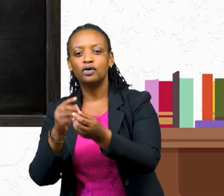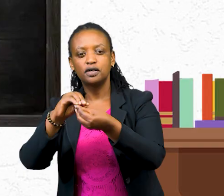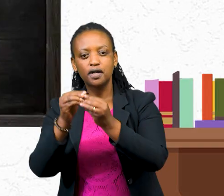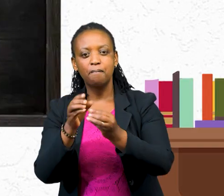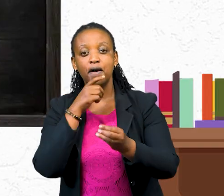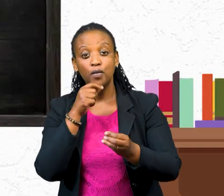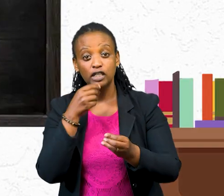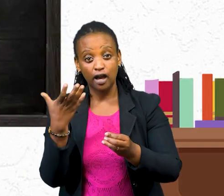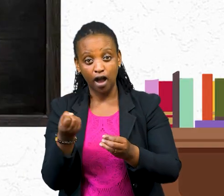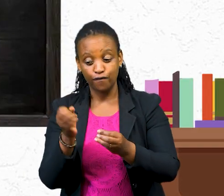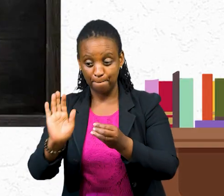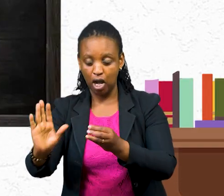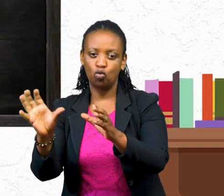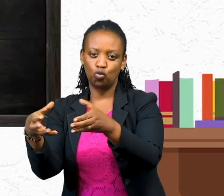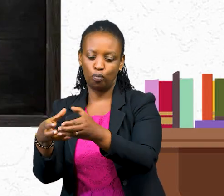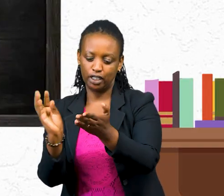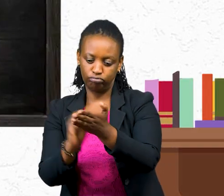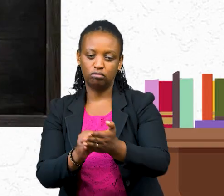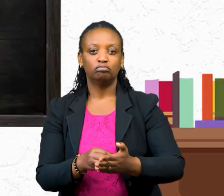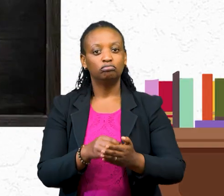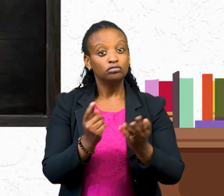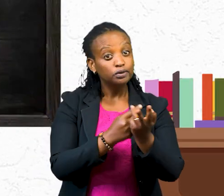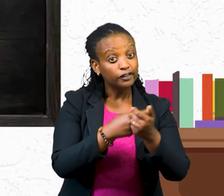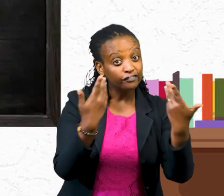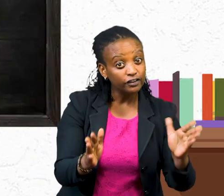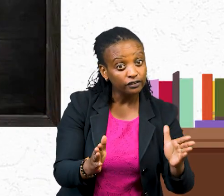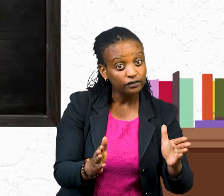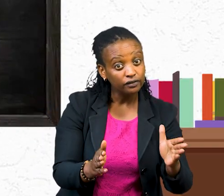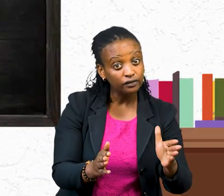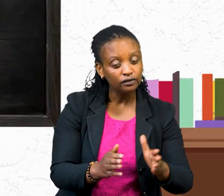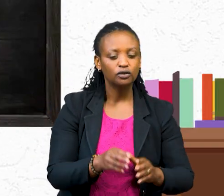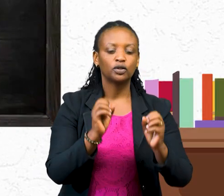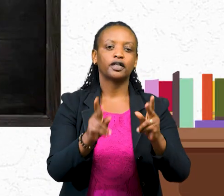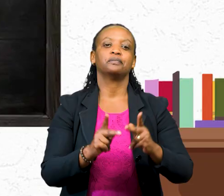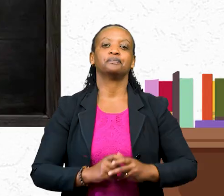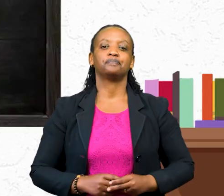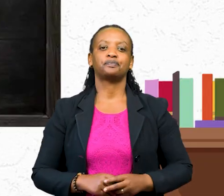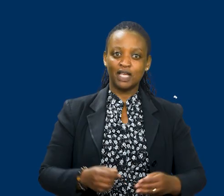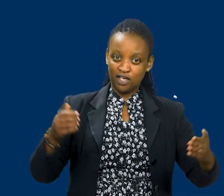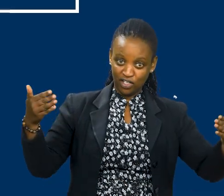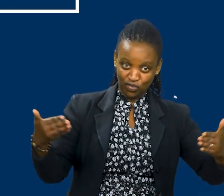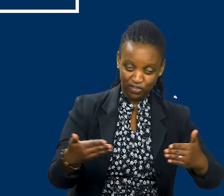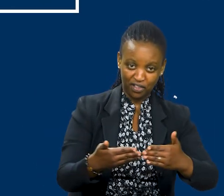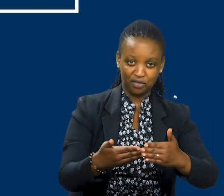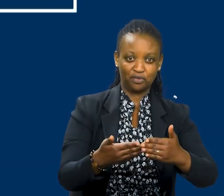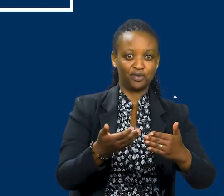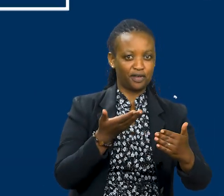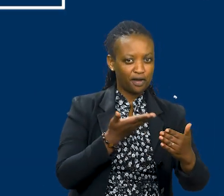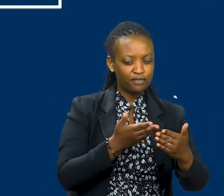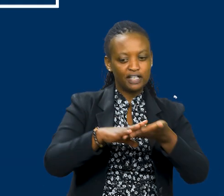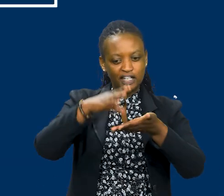you count the number of boys you have in your group and record. Have you counted, please? Okay. In